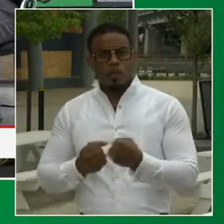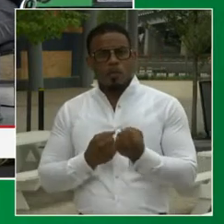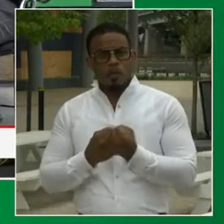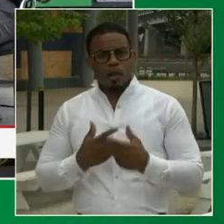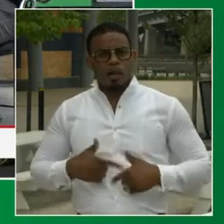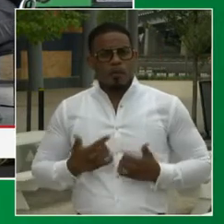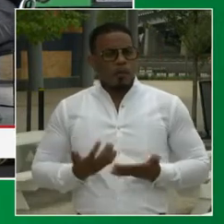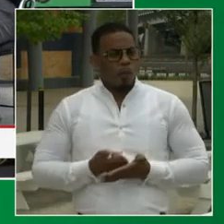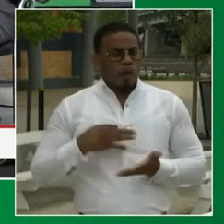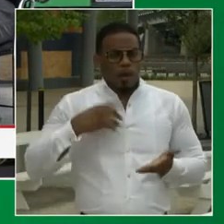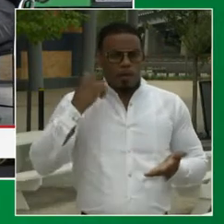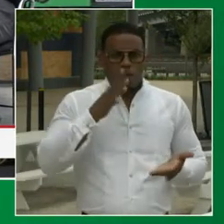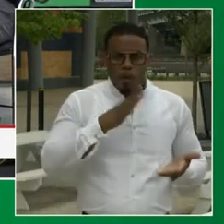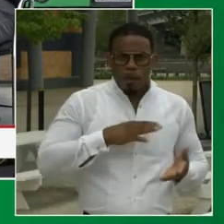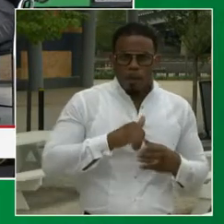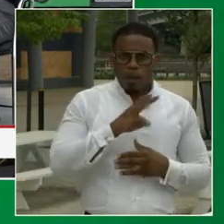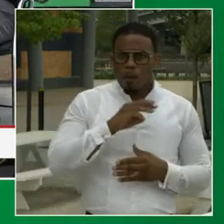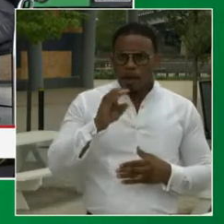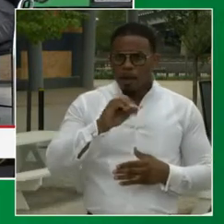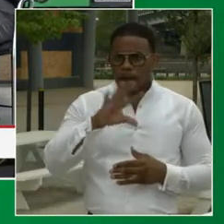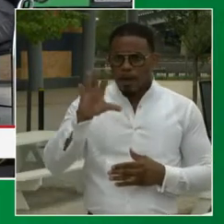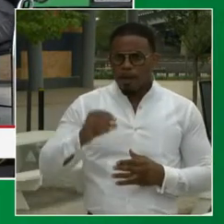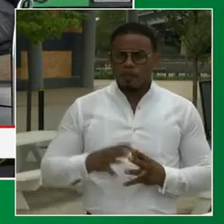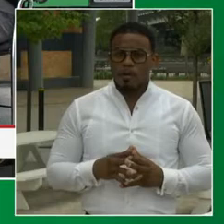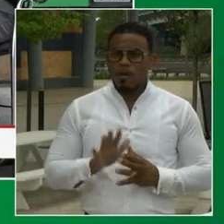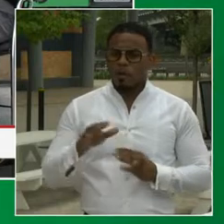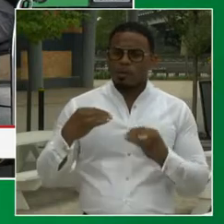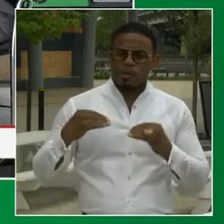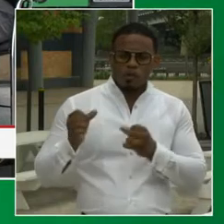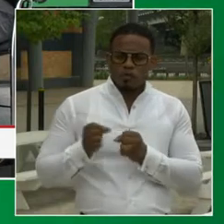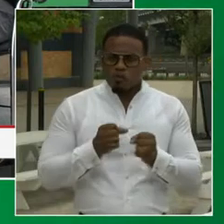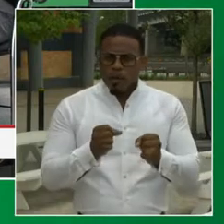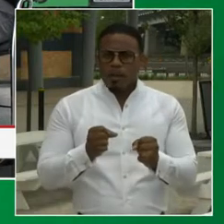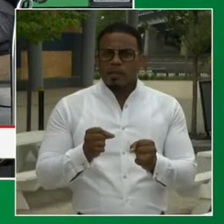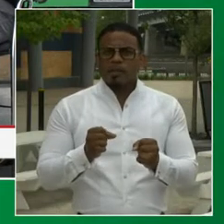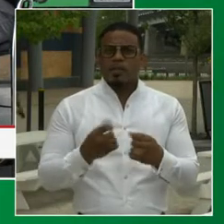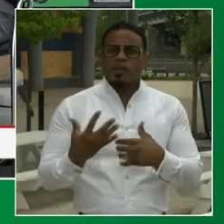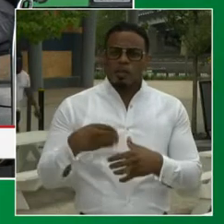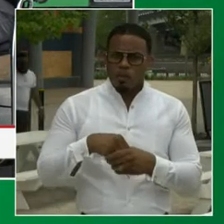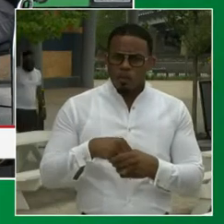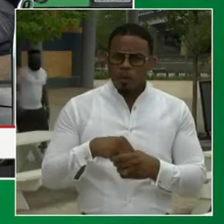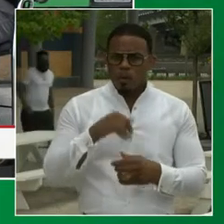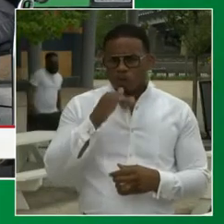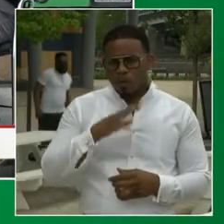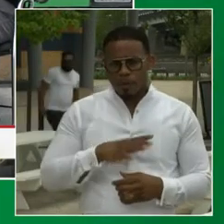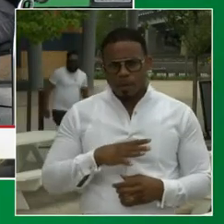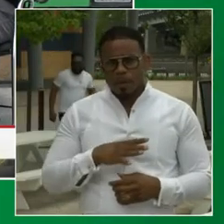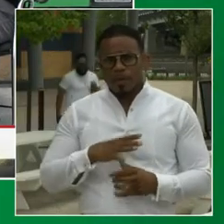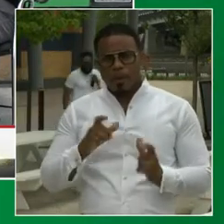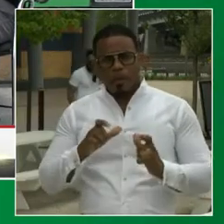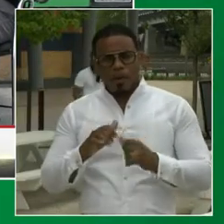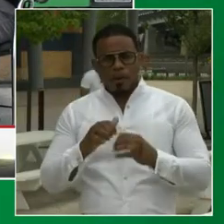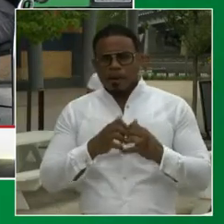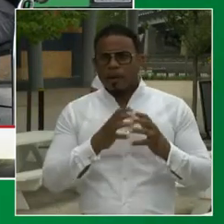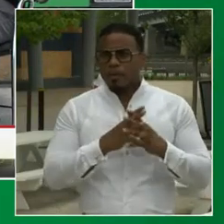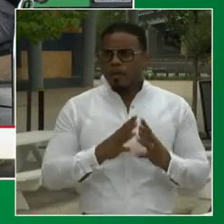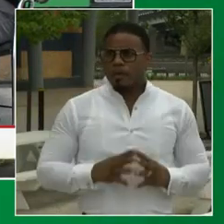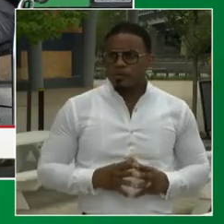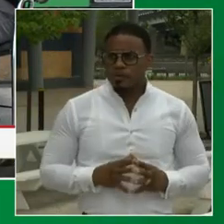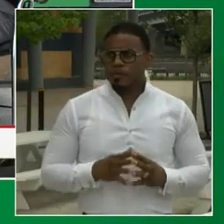living wages for women in West Africa. Yeah. Your sales strategy incorporates women's micro-enterprise